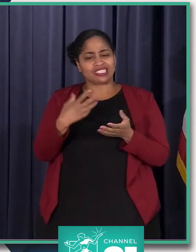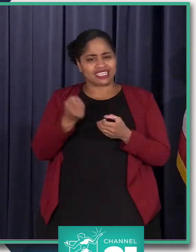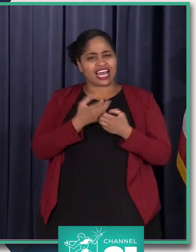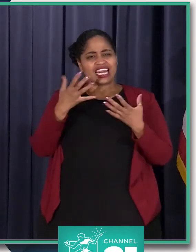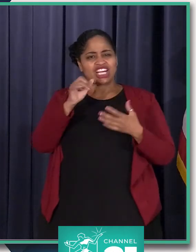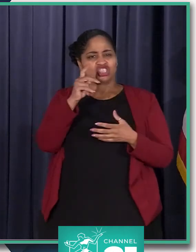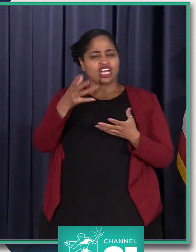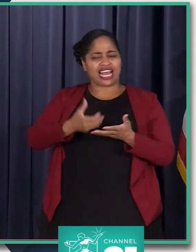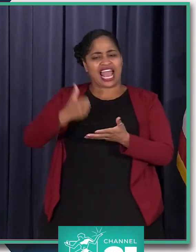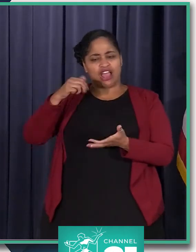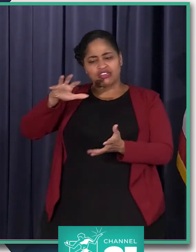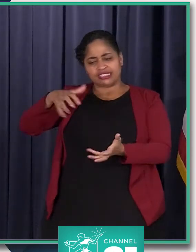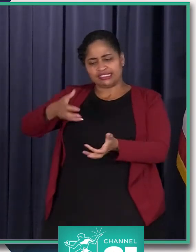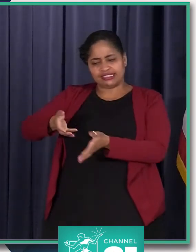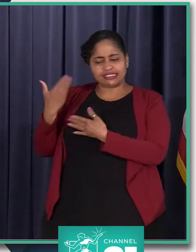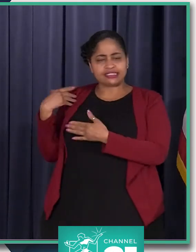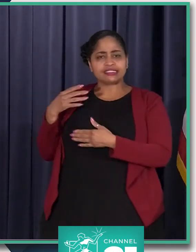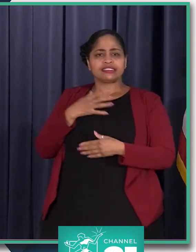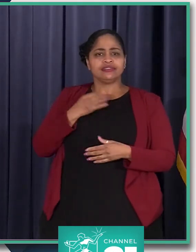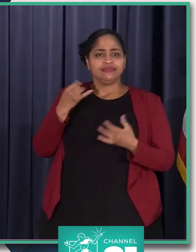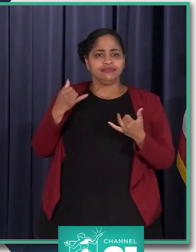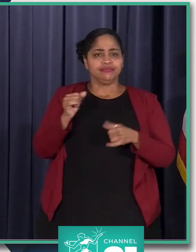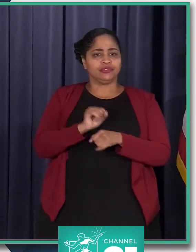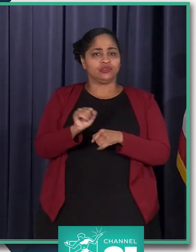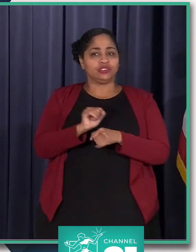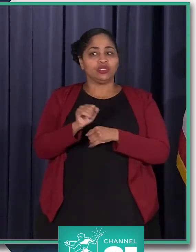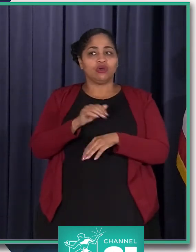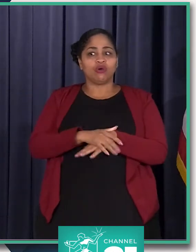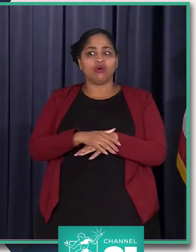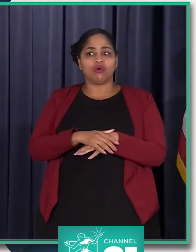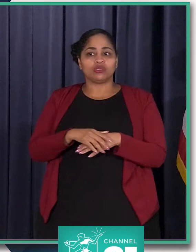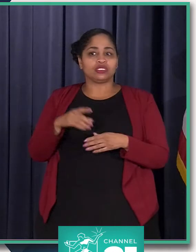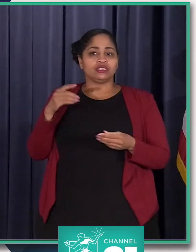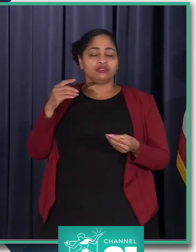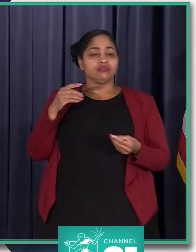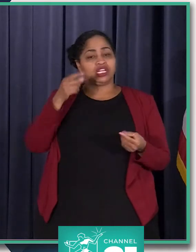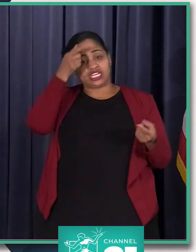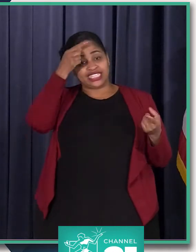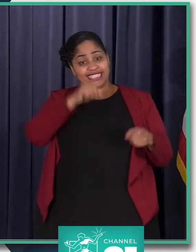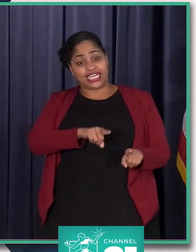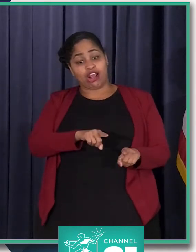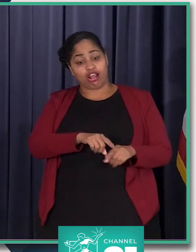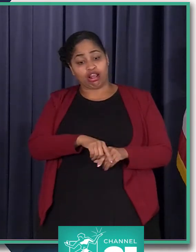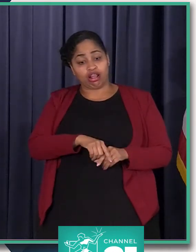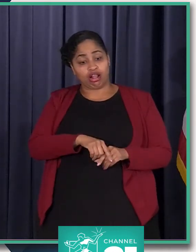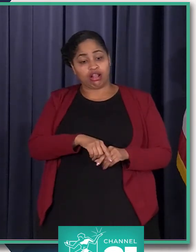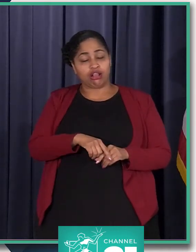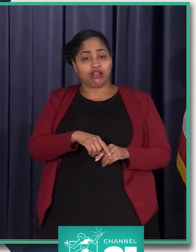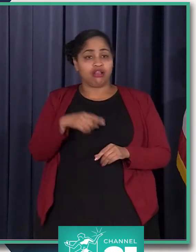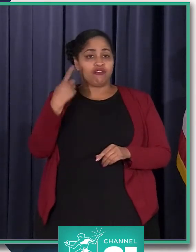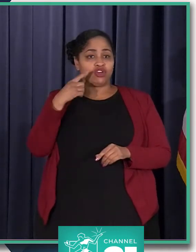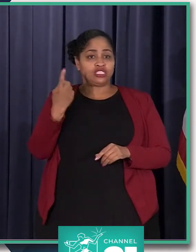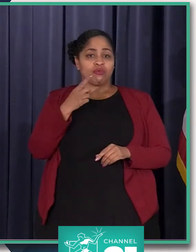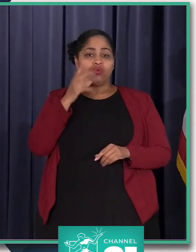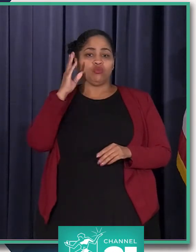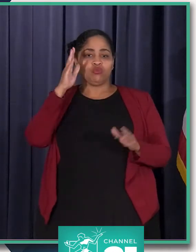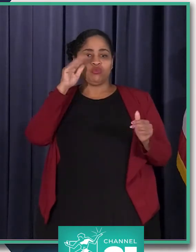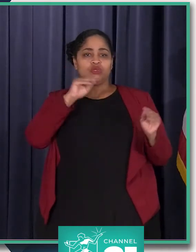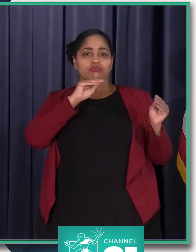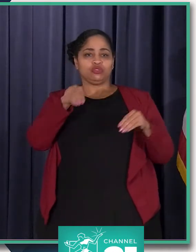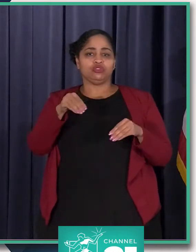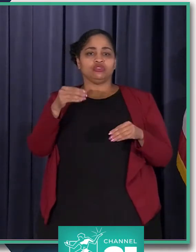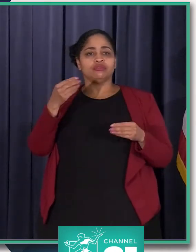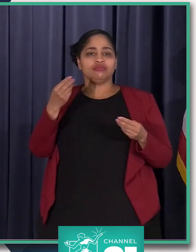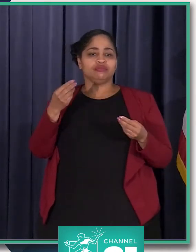there, and we are working on a deal for somebody that hopefully will put in an